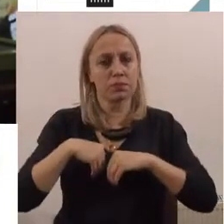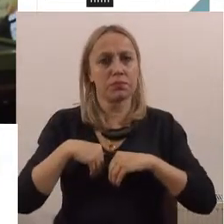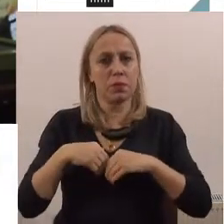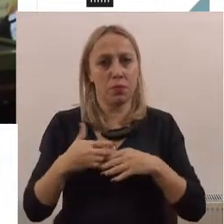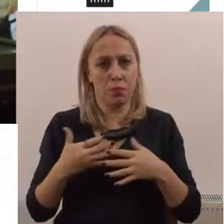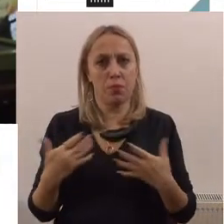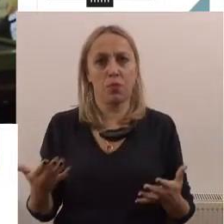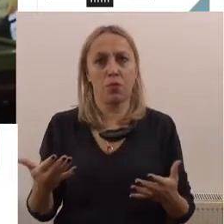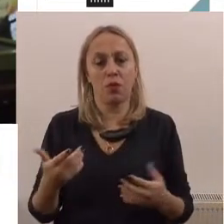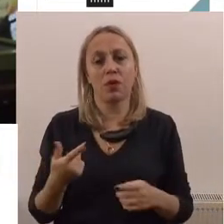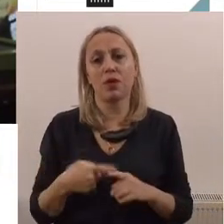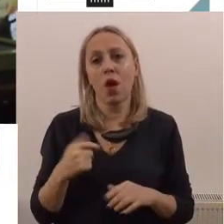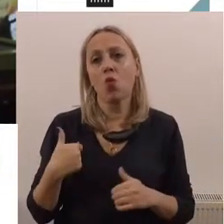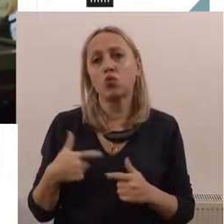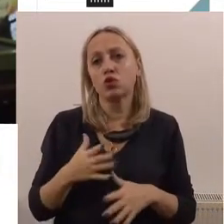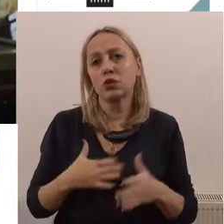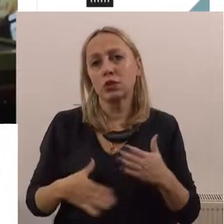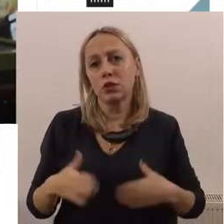light.